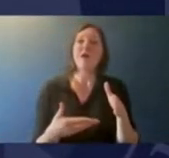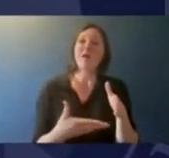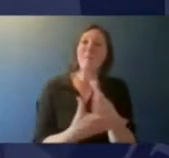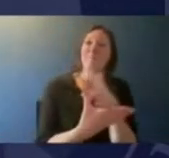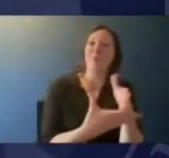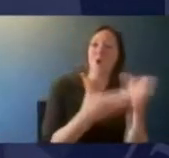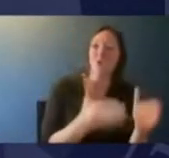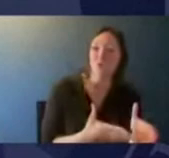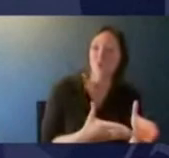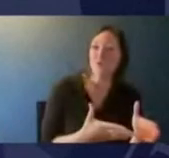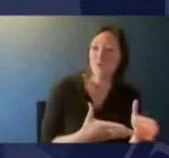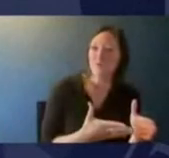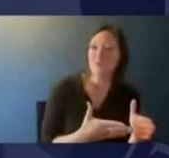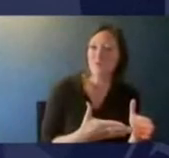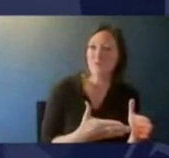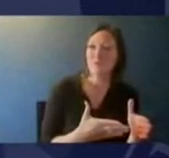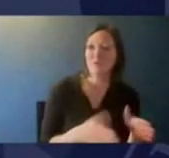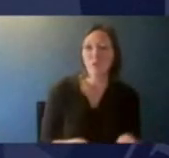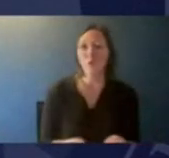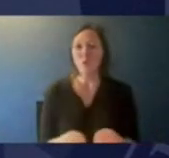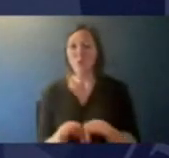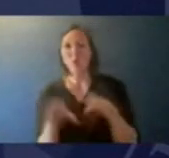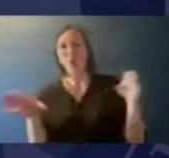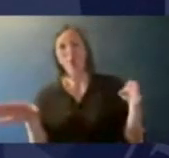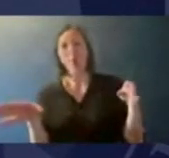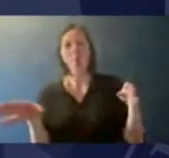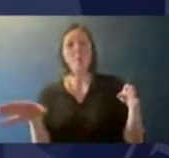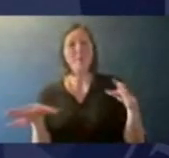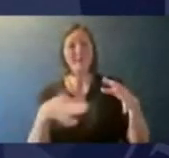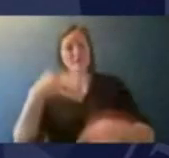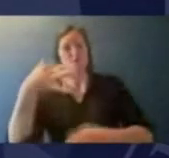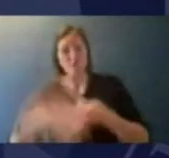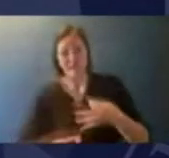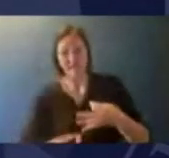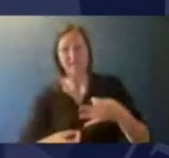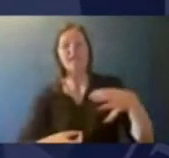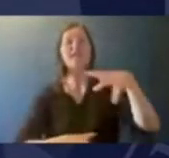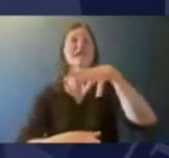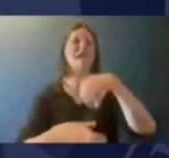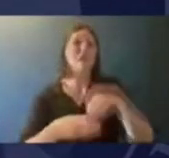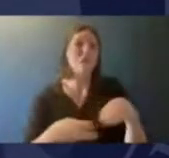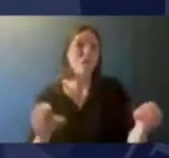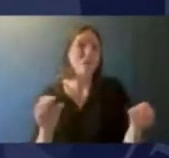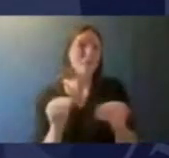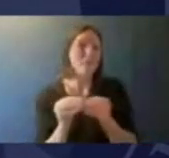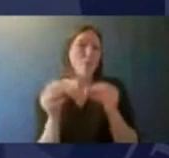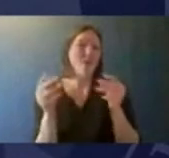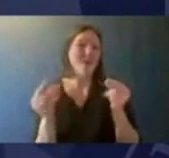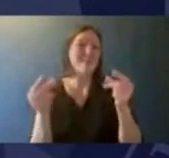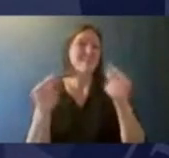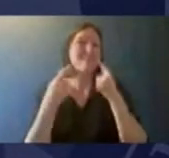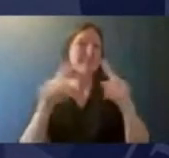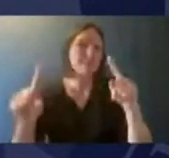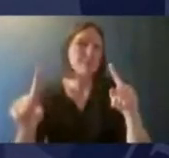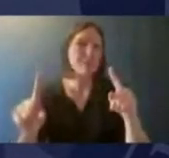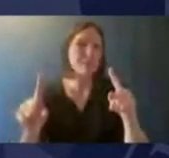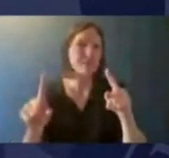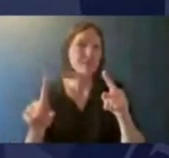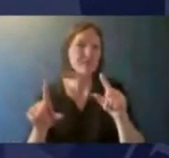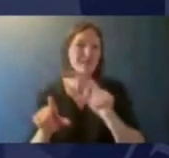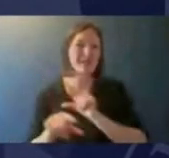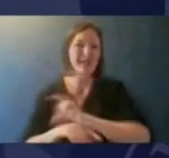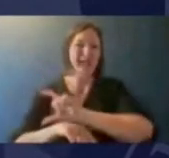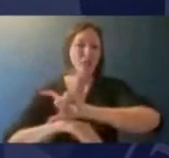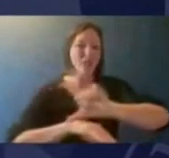of open trade, which include more efficient allocation of global